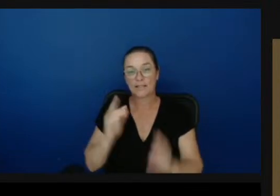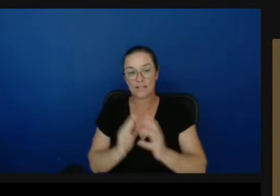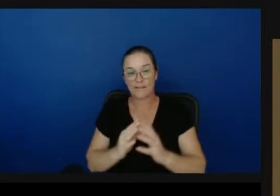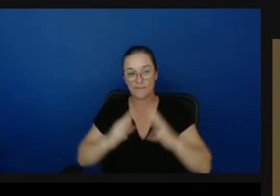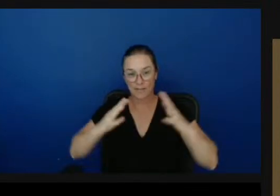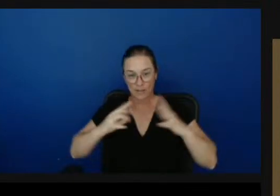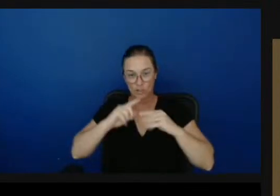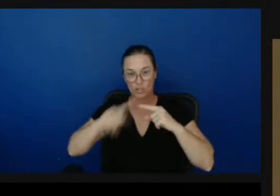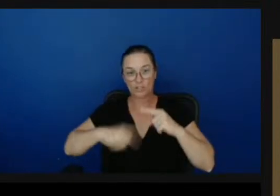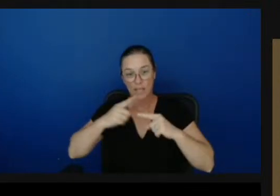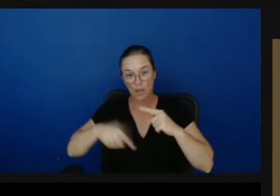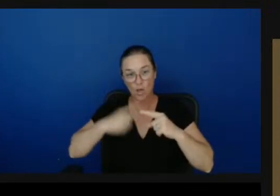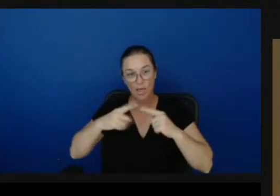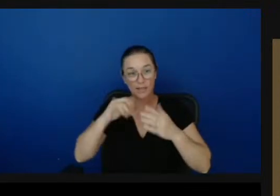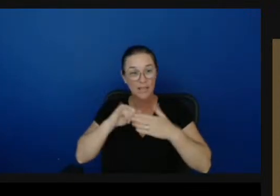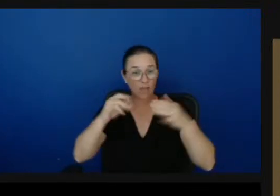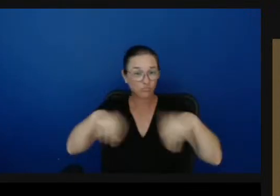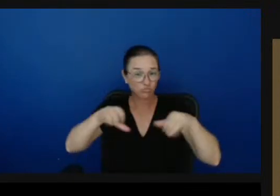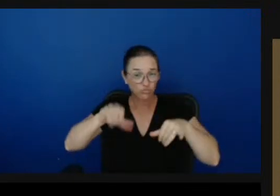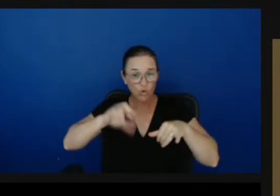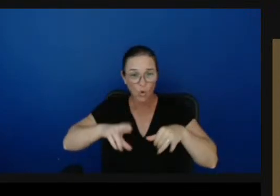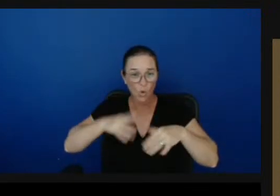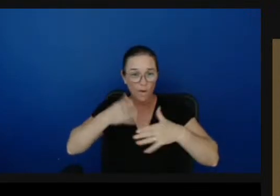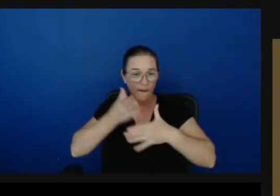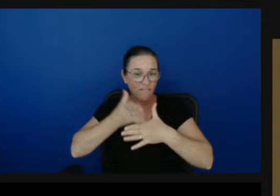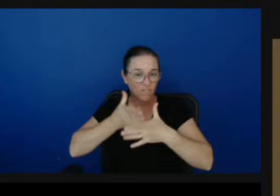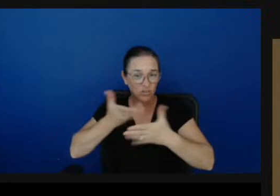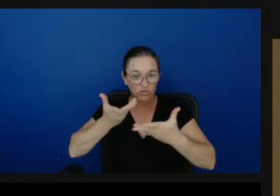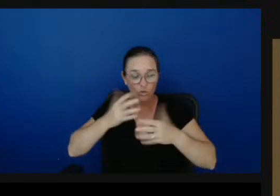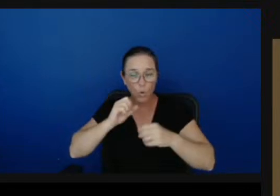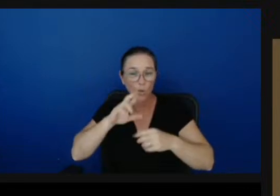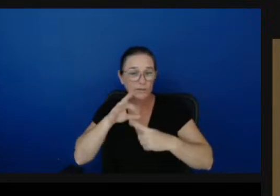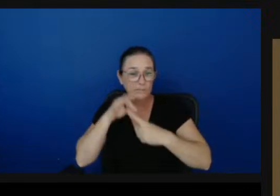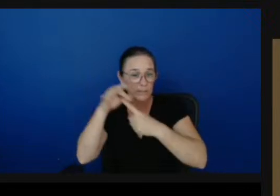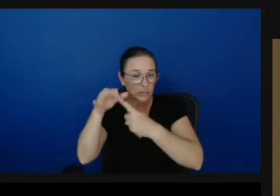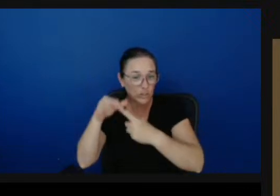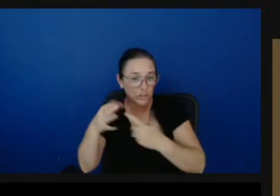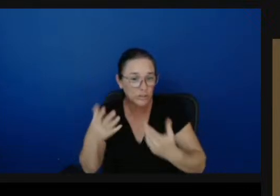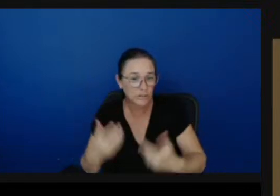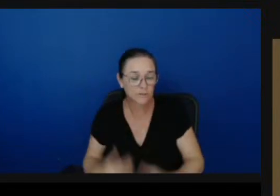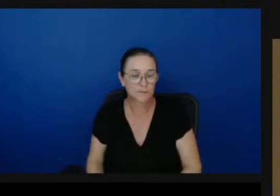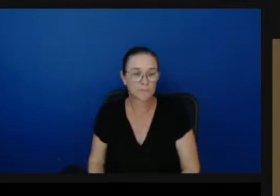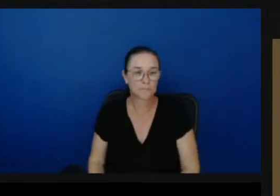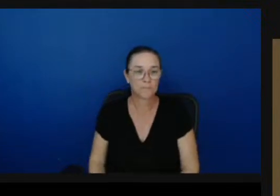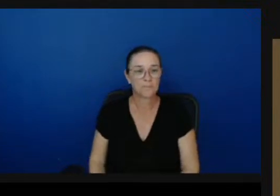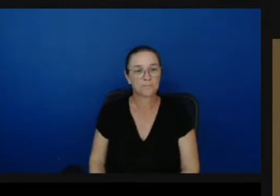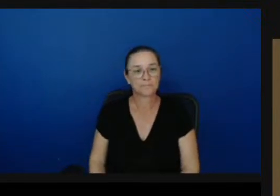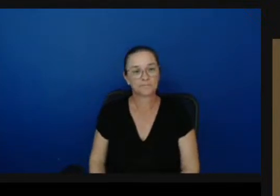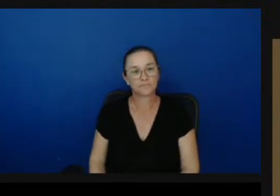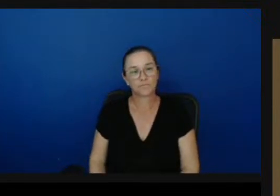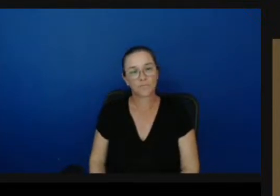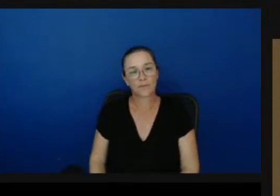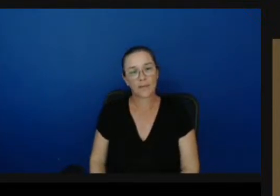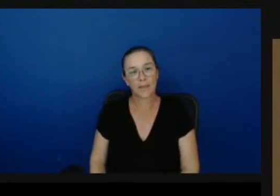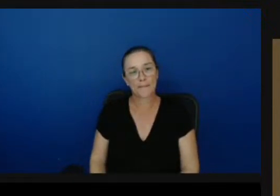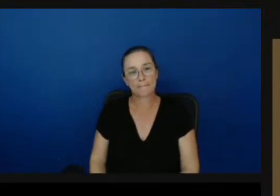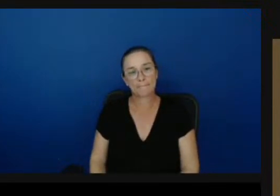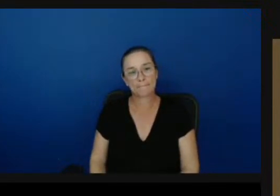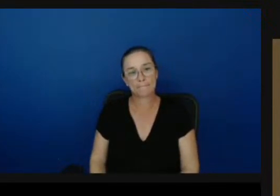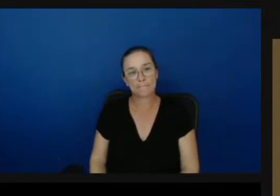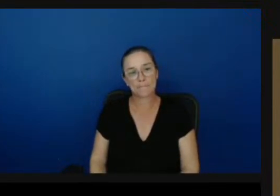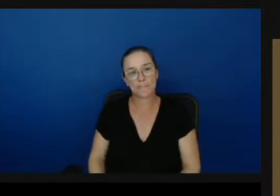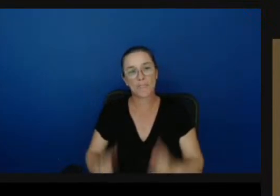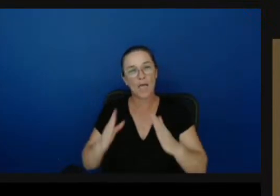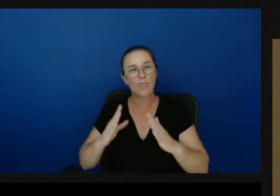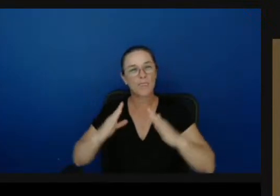cycle extraordinary or average? We're looking at all the GPS and it's So the